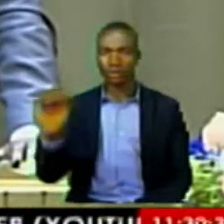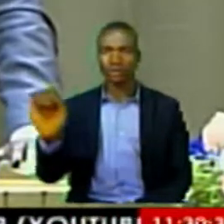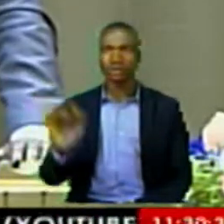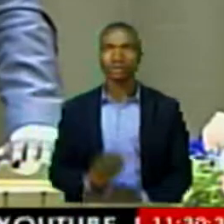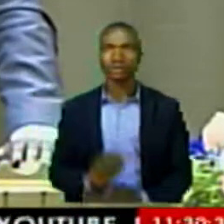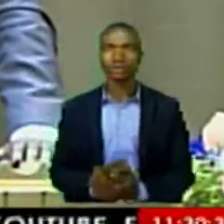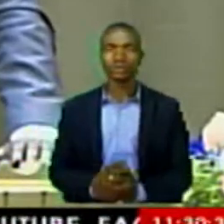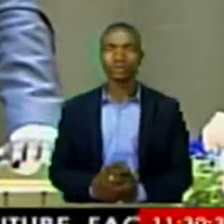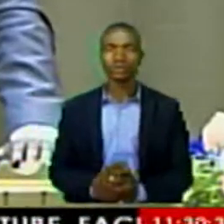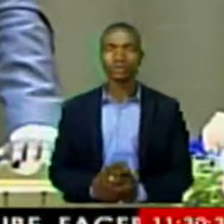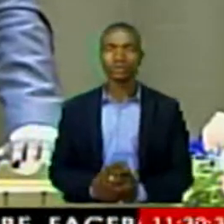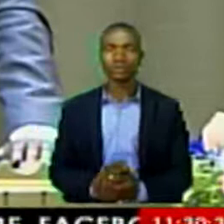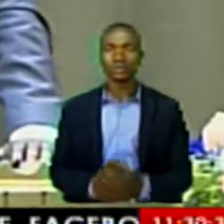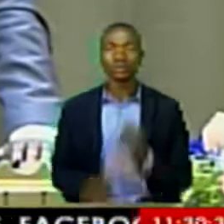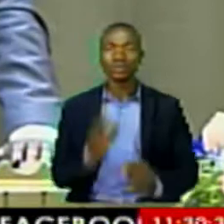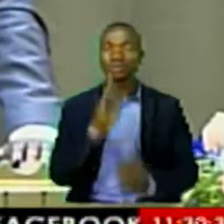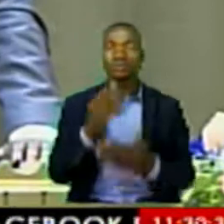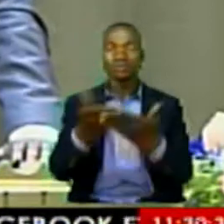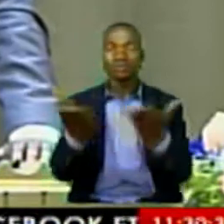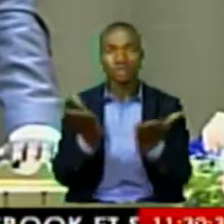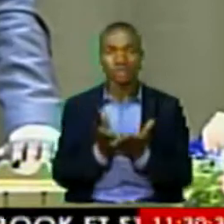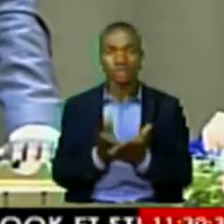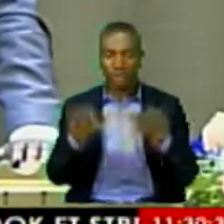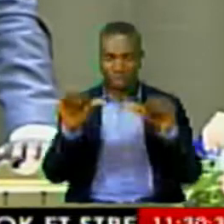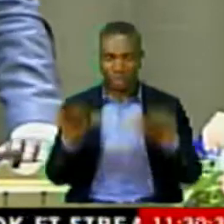Is that there?